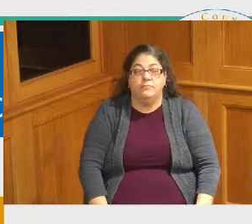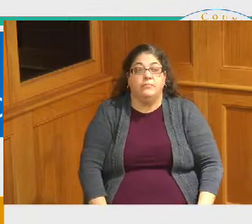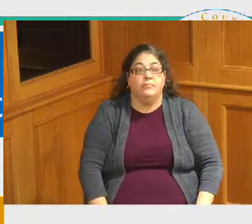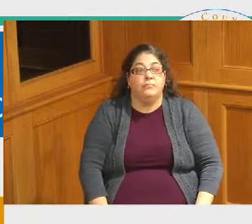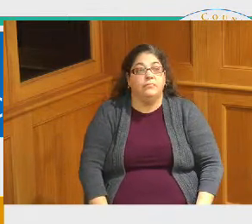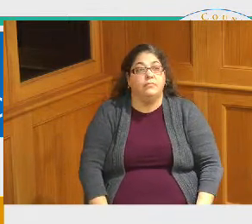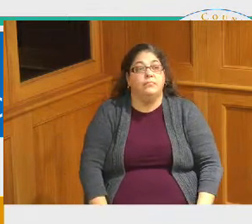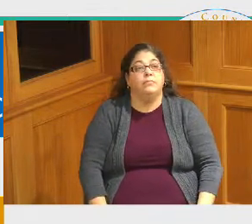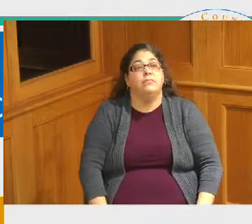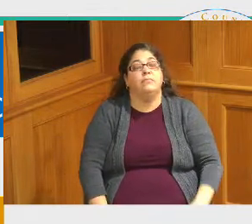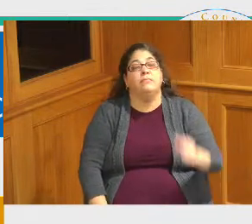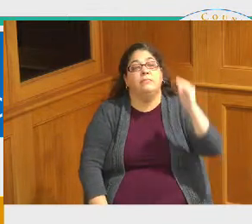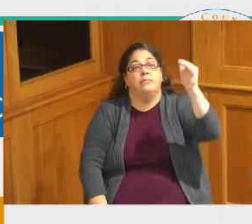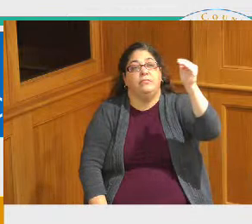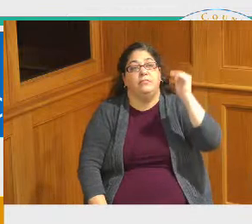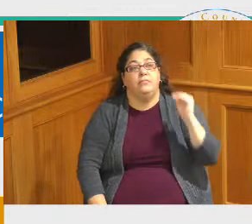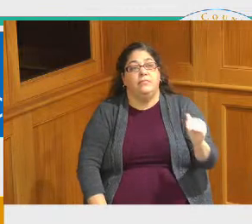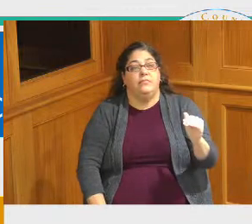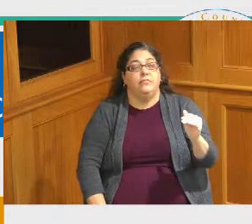Next area is our